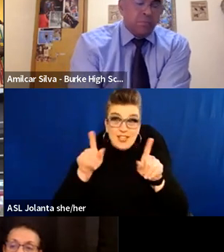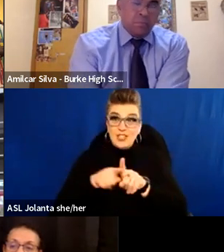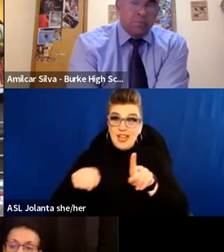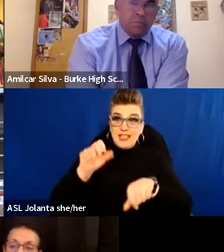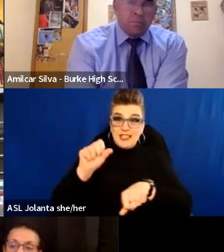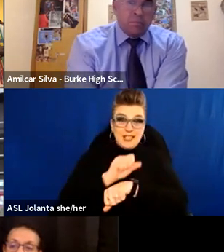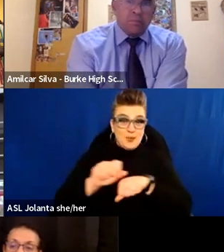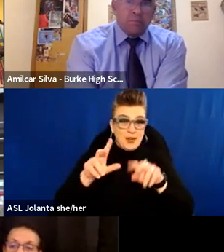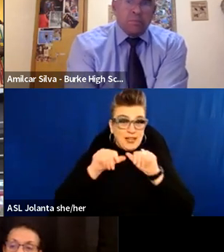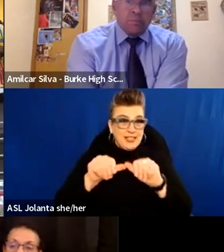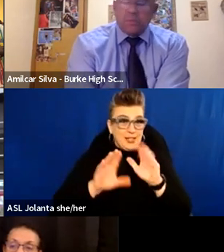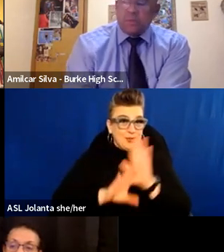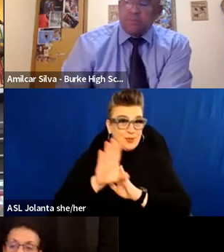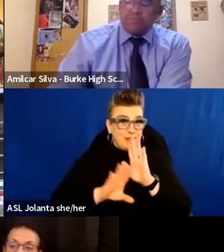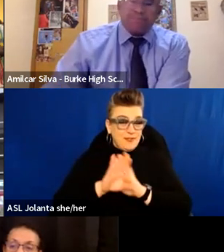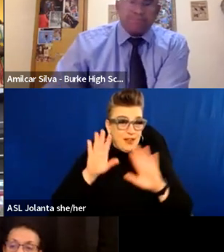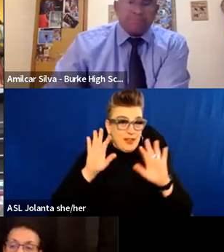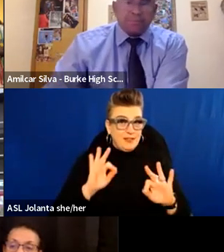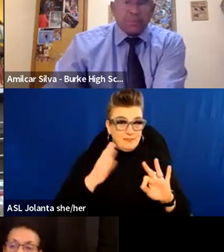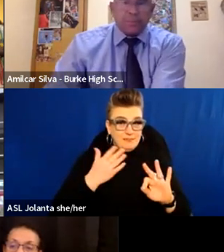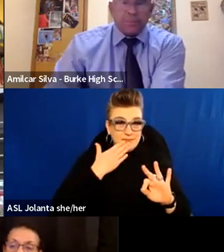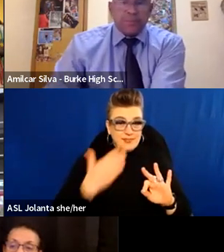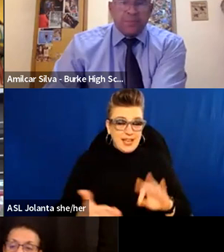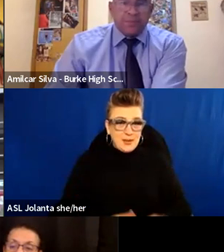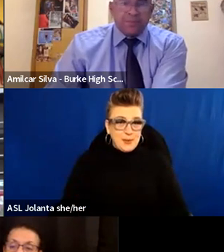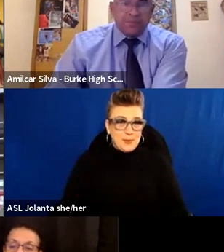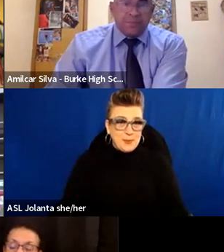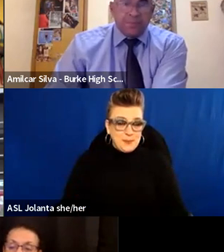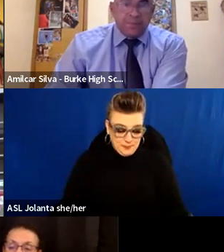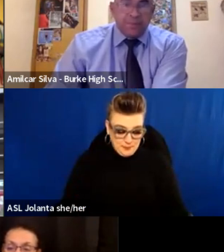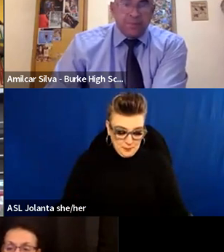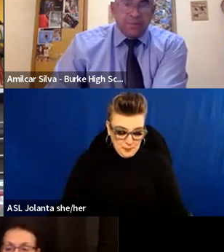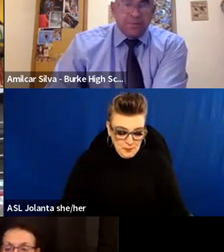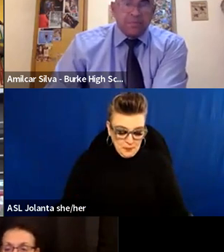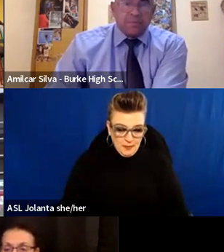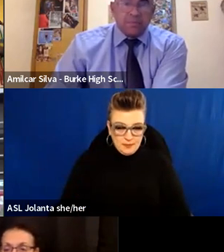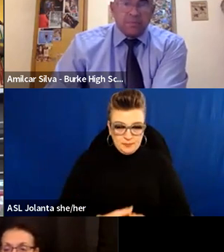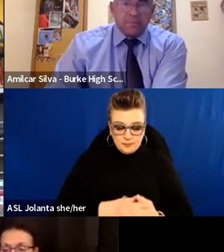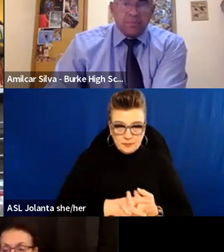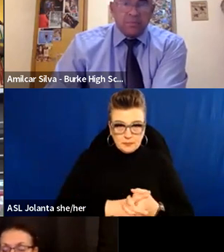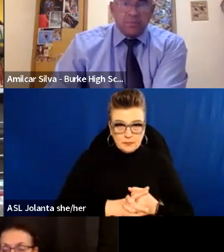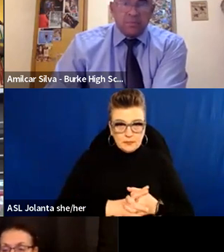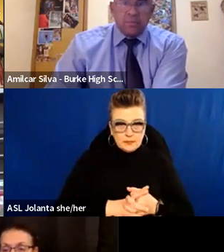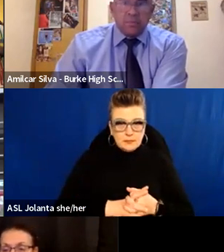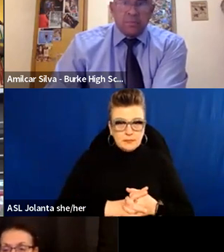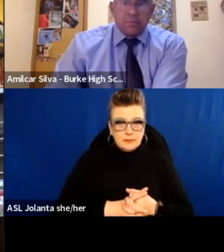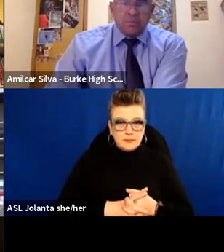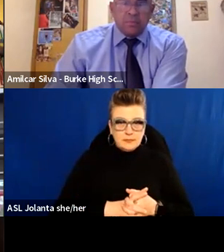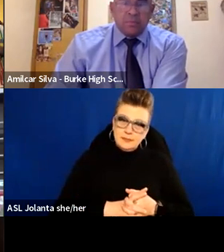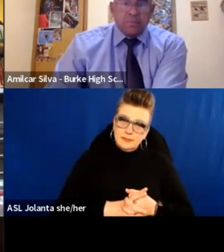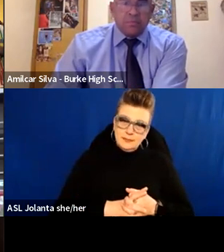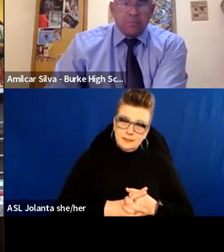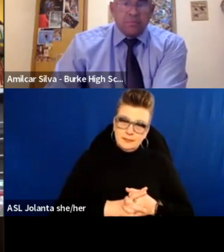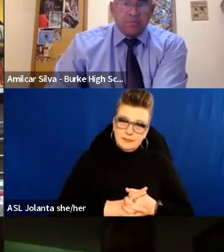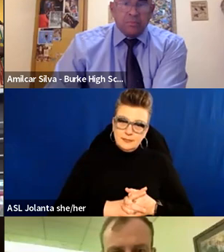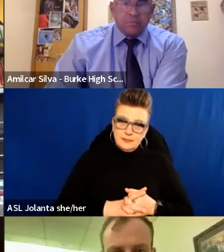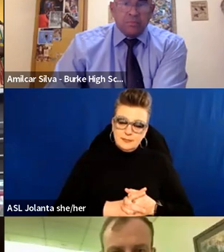to develop thank you um so we are up to move